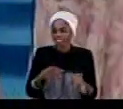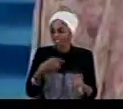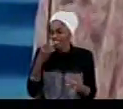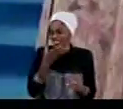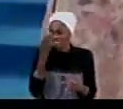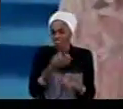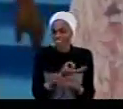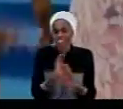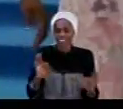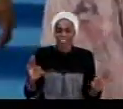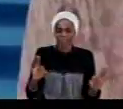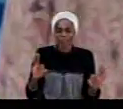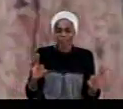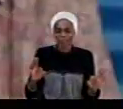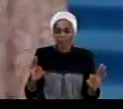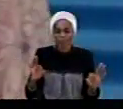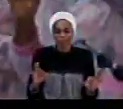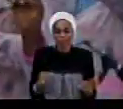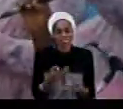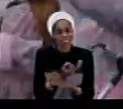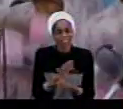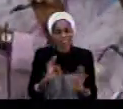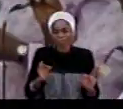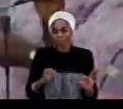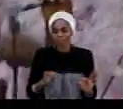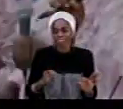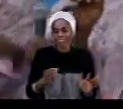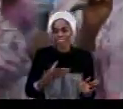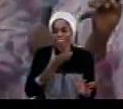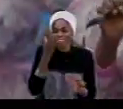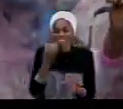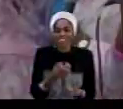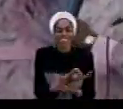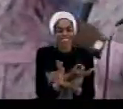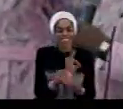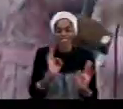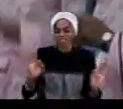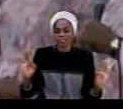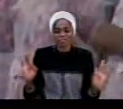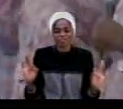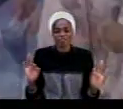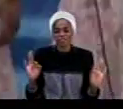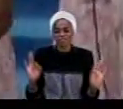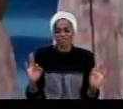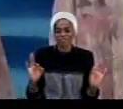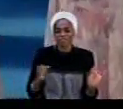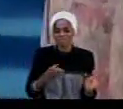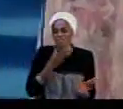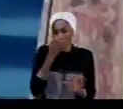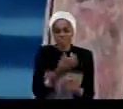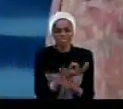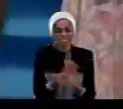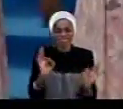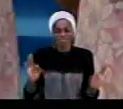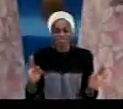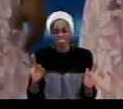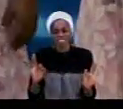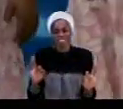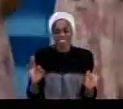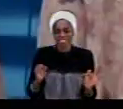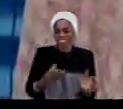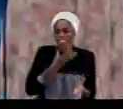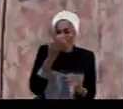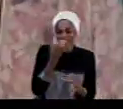freedom. Freedom. Say total freedom. Freedom. Total liberation. Freedom. Total deliverance. Freedom. Somebody